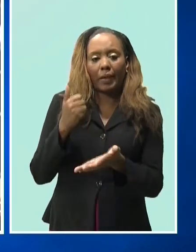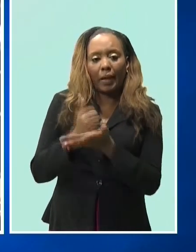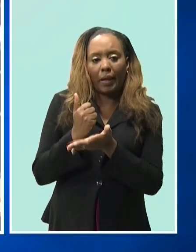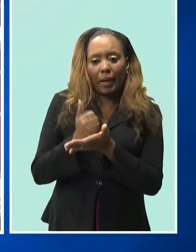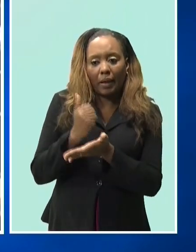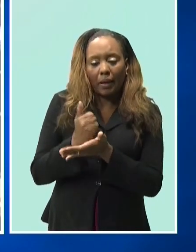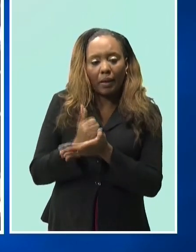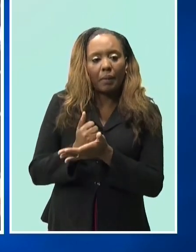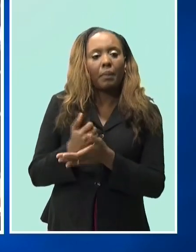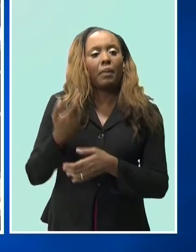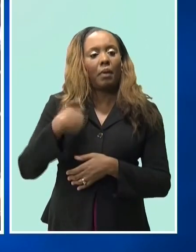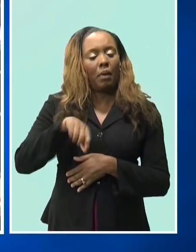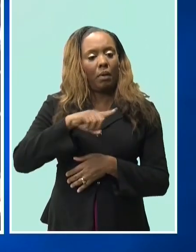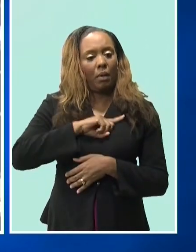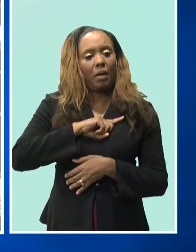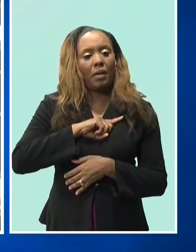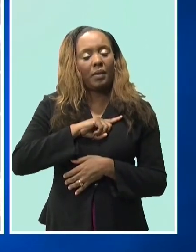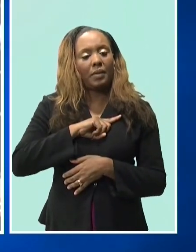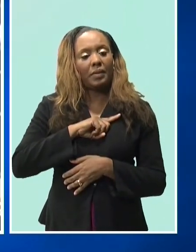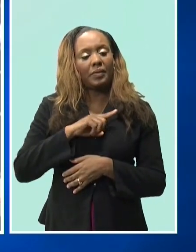anywhere. We are pursuing